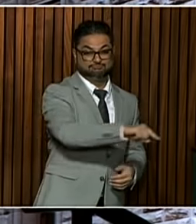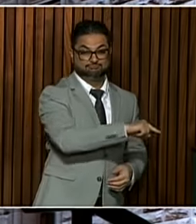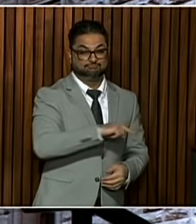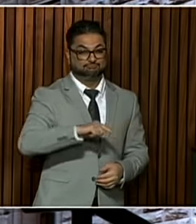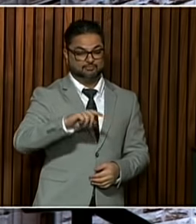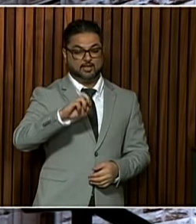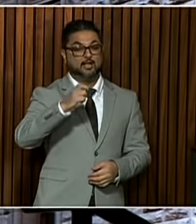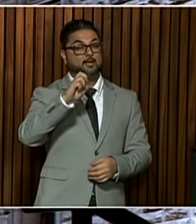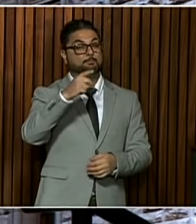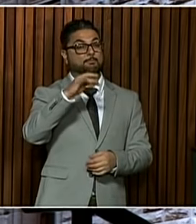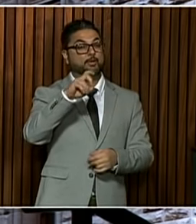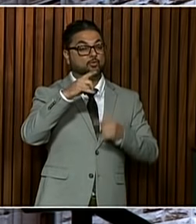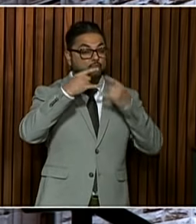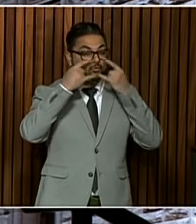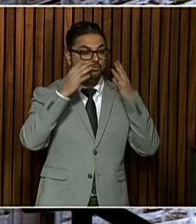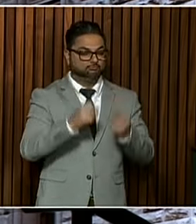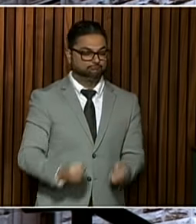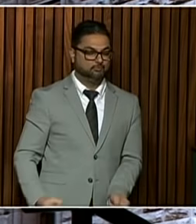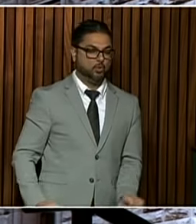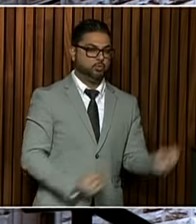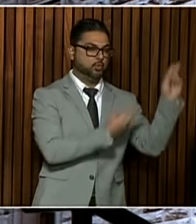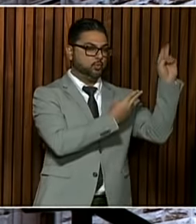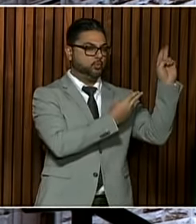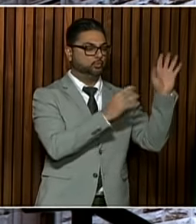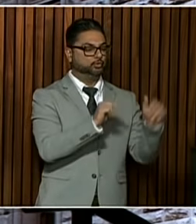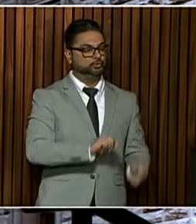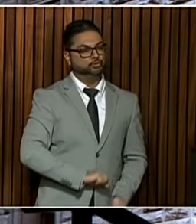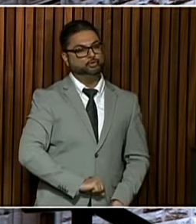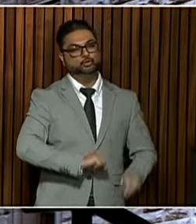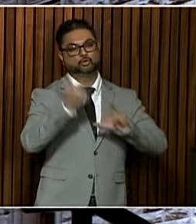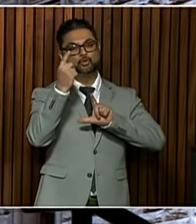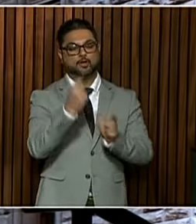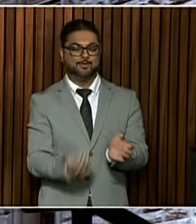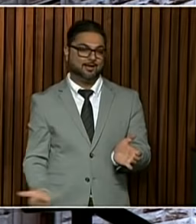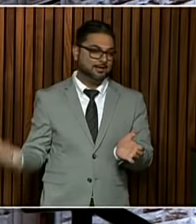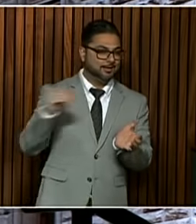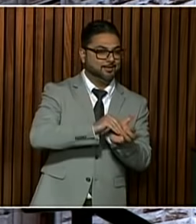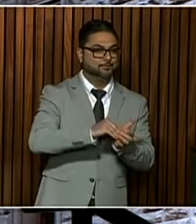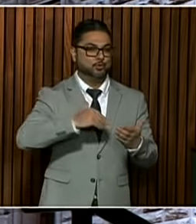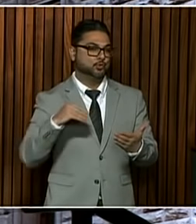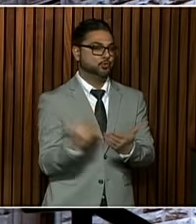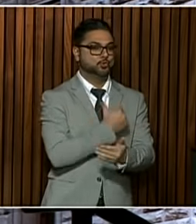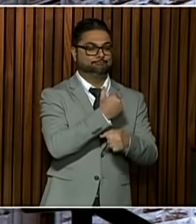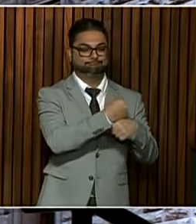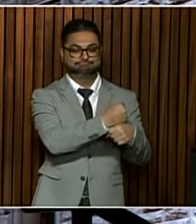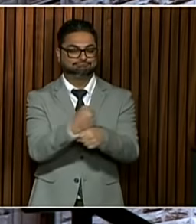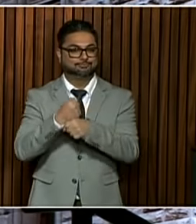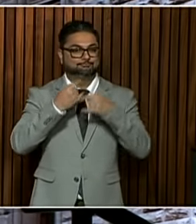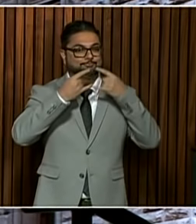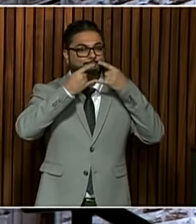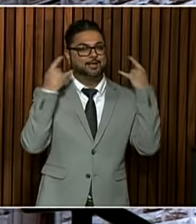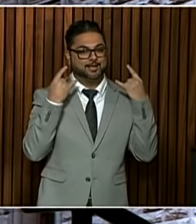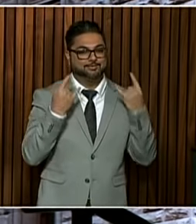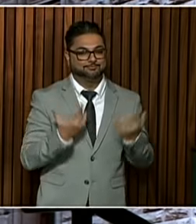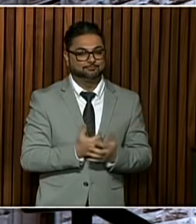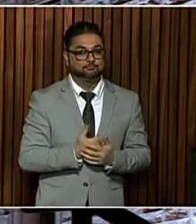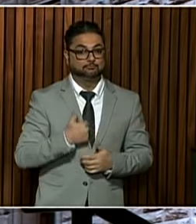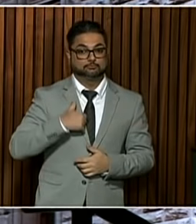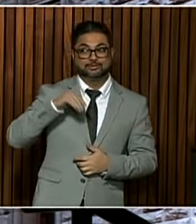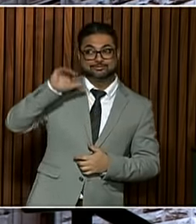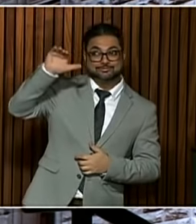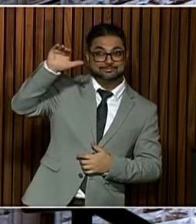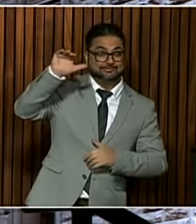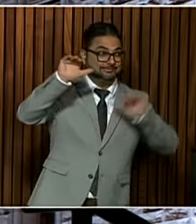result, we're trying to get direction from the manufacturer for manufacturers and also from Health Canada about